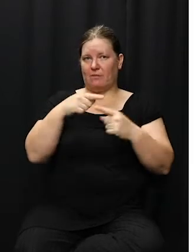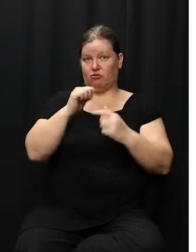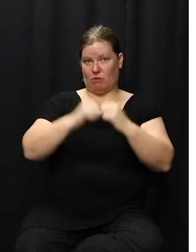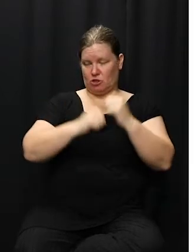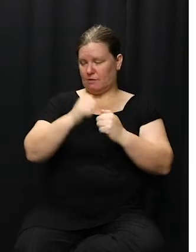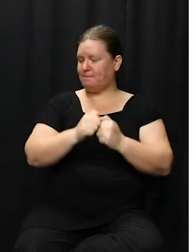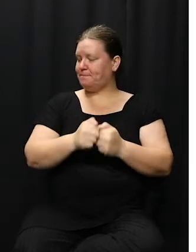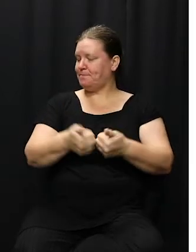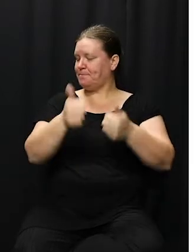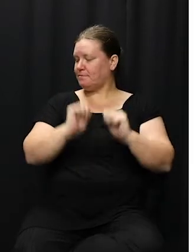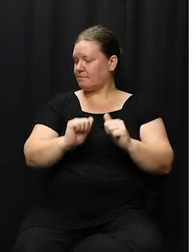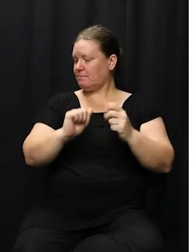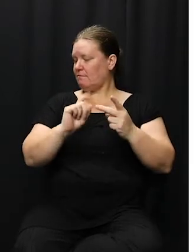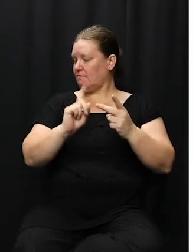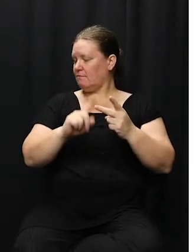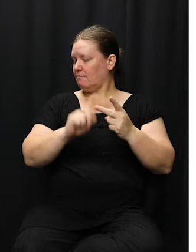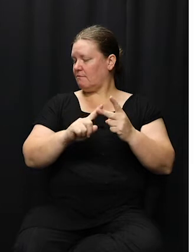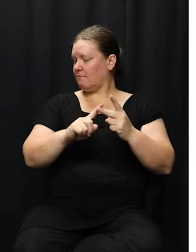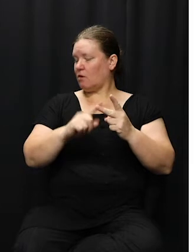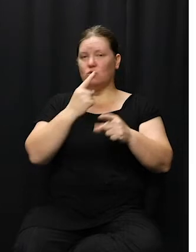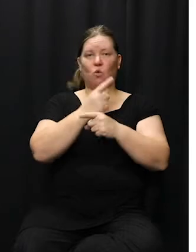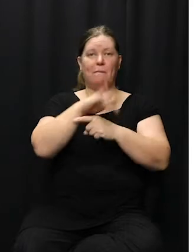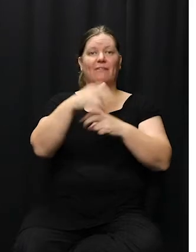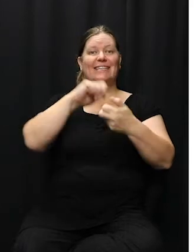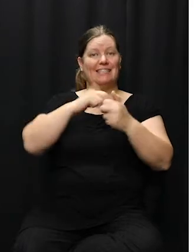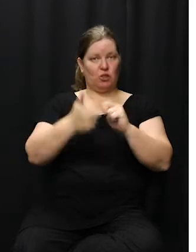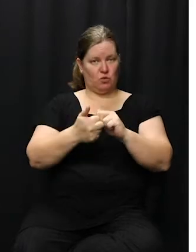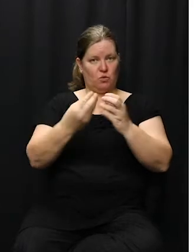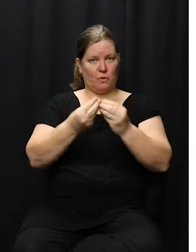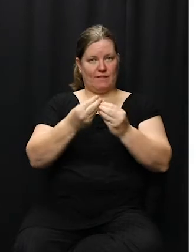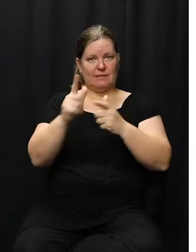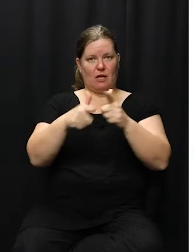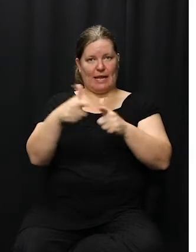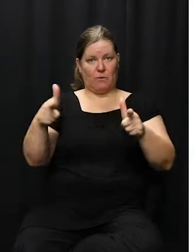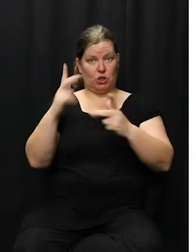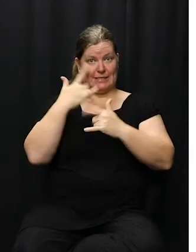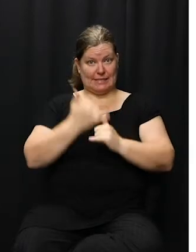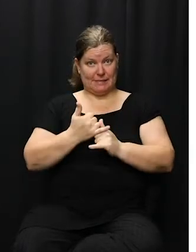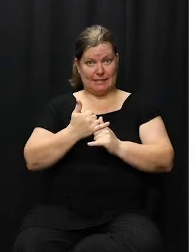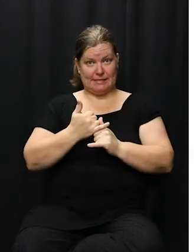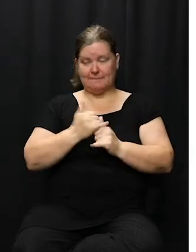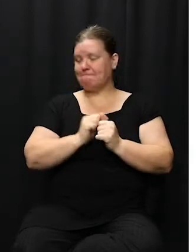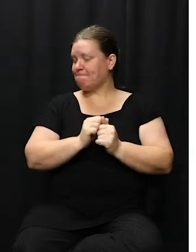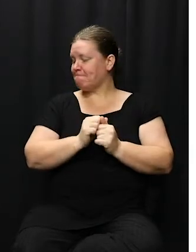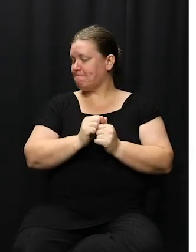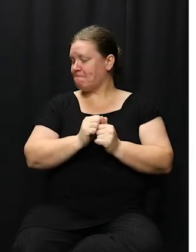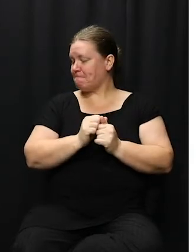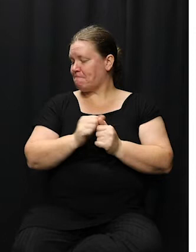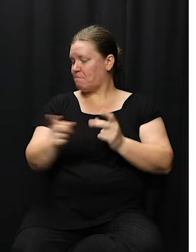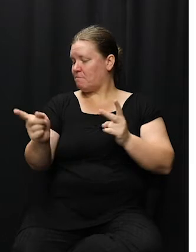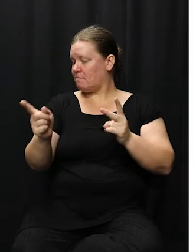I describe a few things about the structure. Then we're going to talk about the issues with sign language assessment.